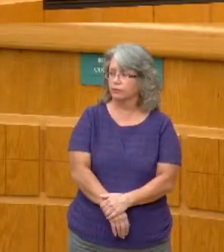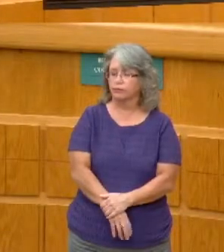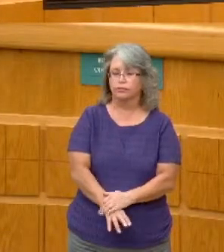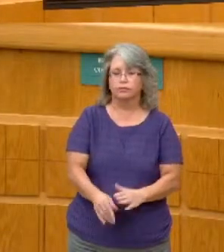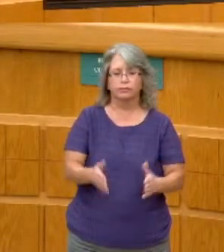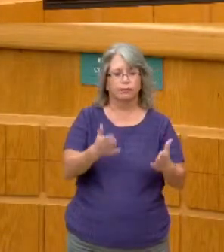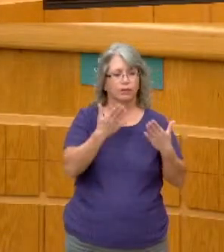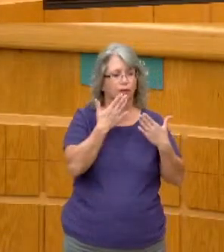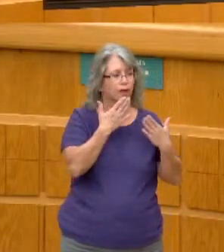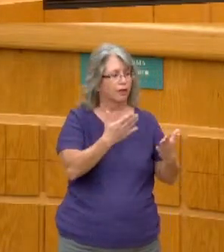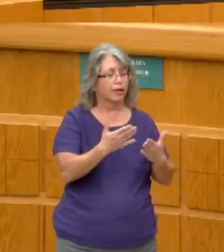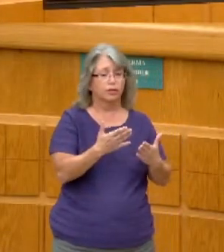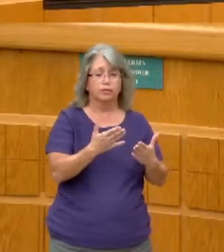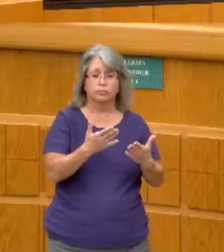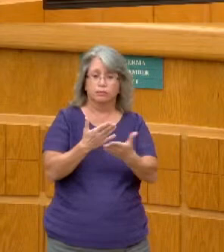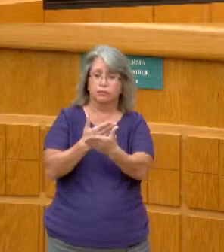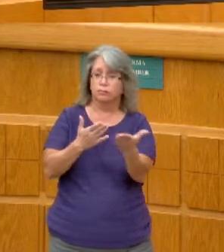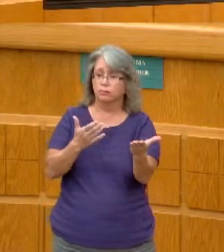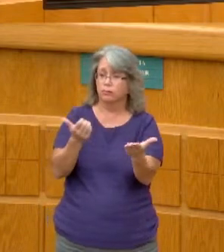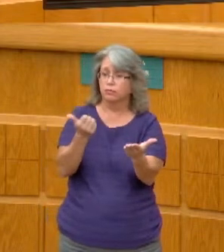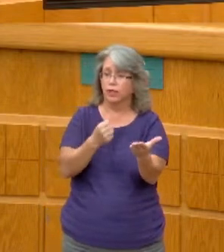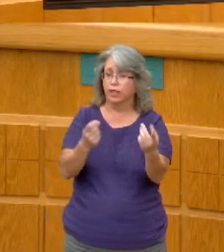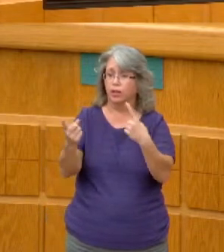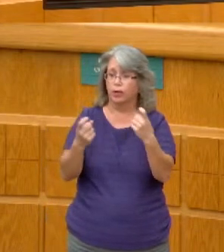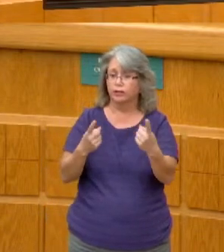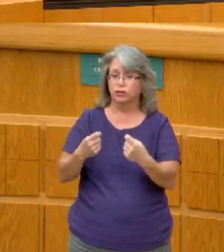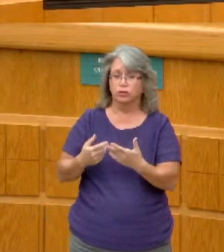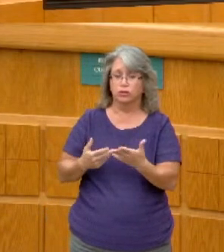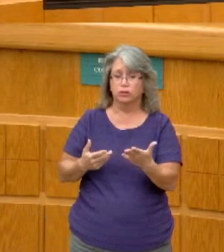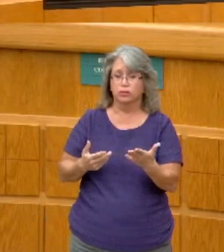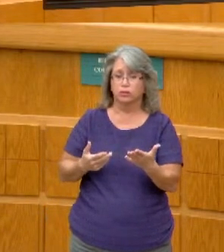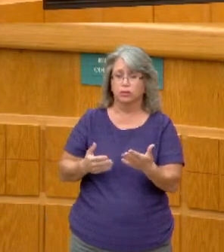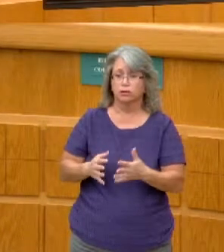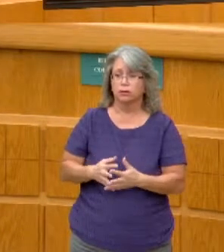Thank you. Are there any questions?